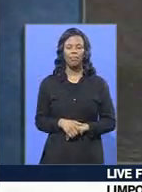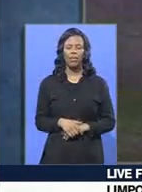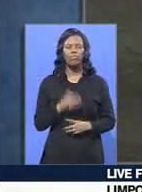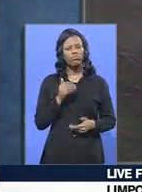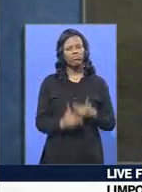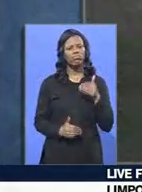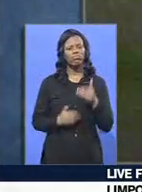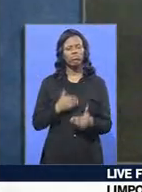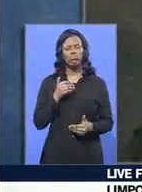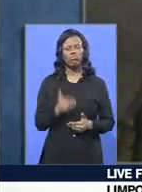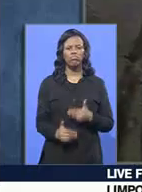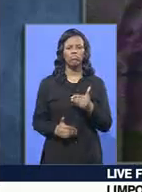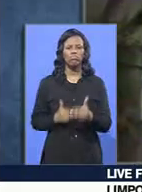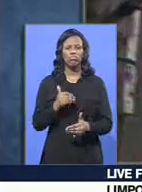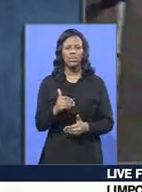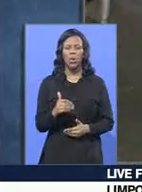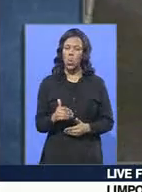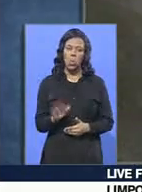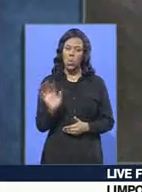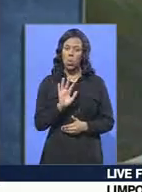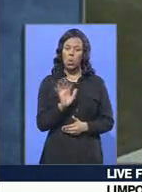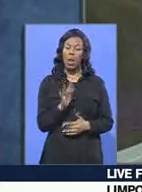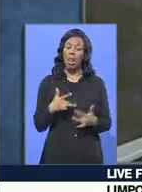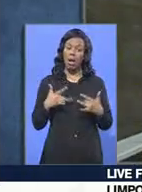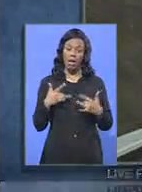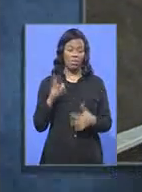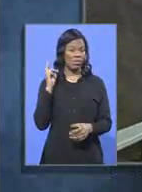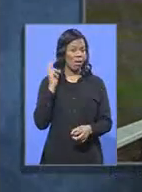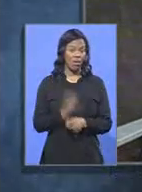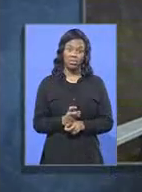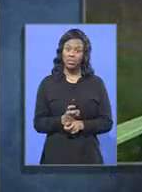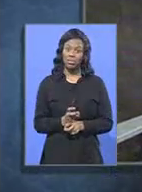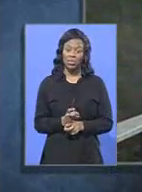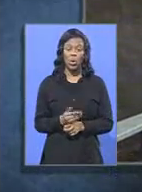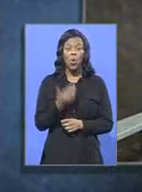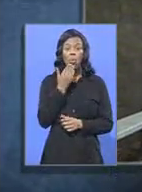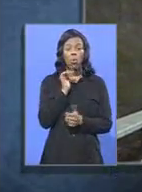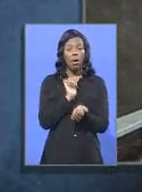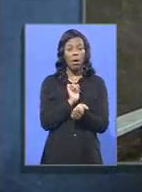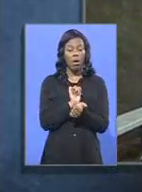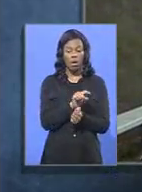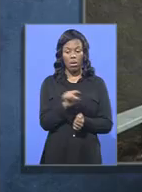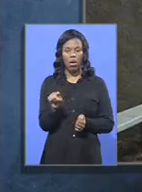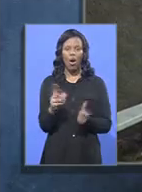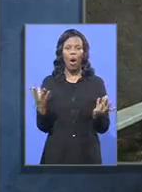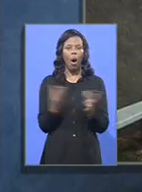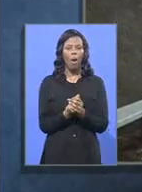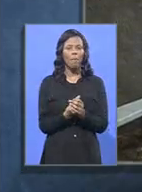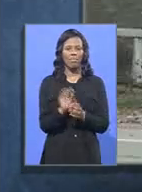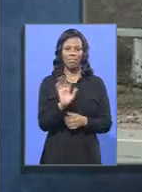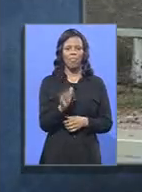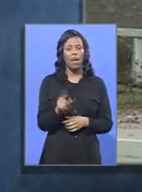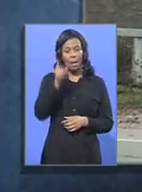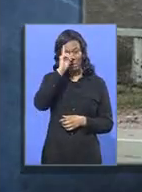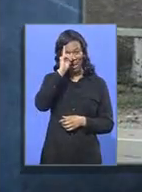Life was no doubt hard. Prisoners were segregated by